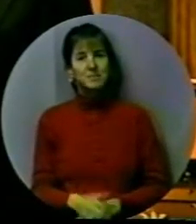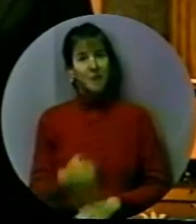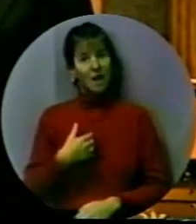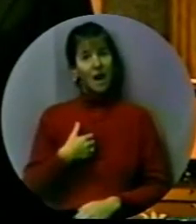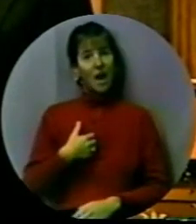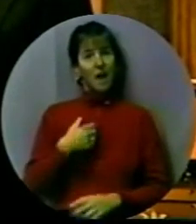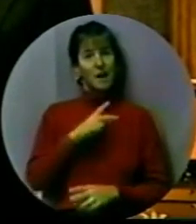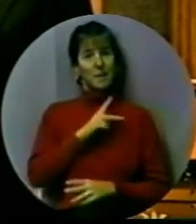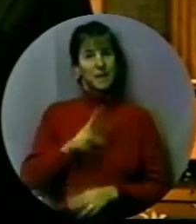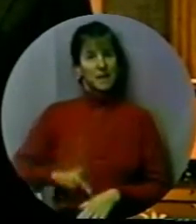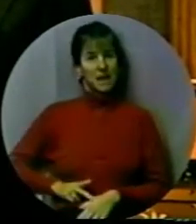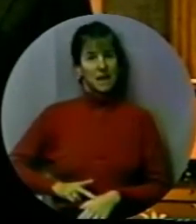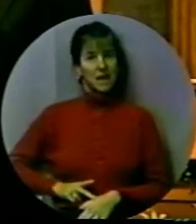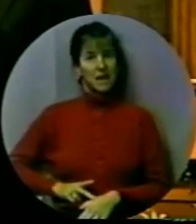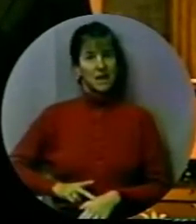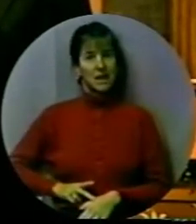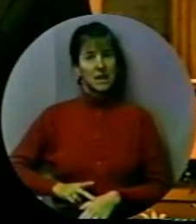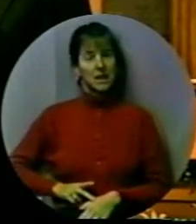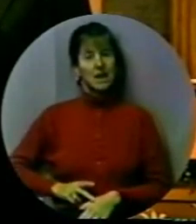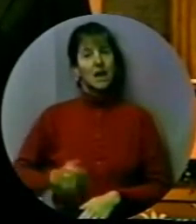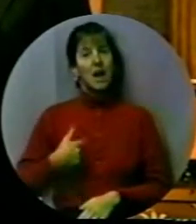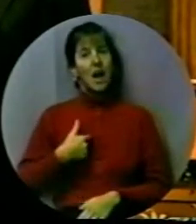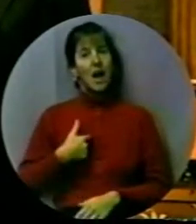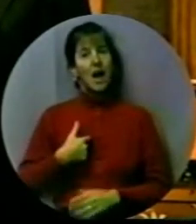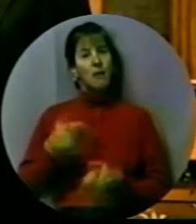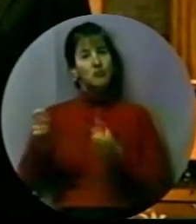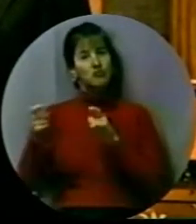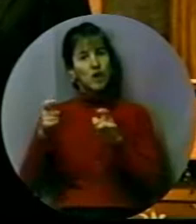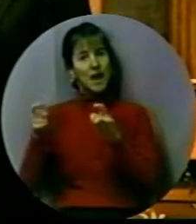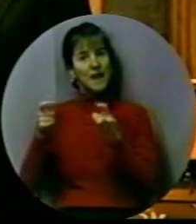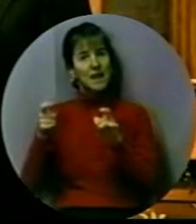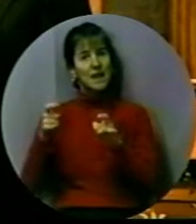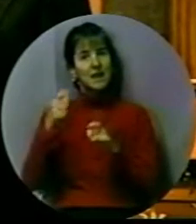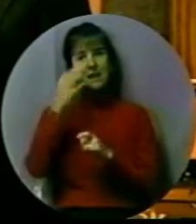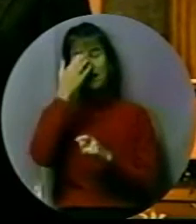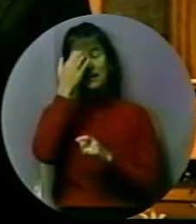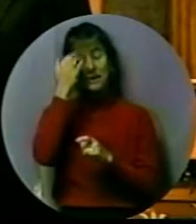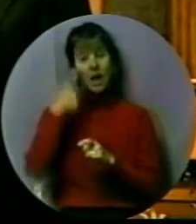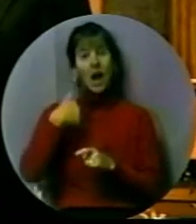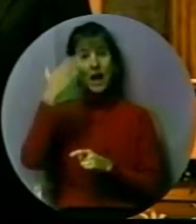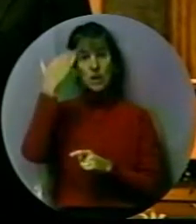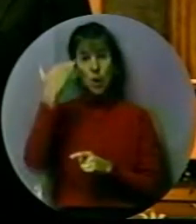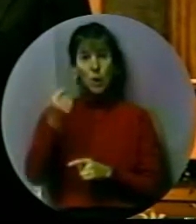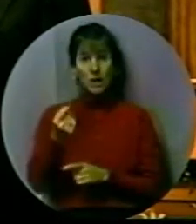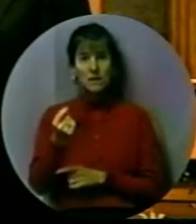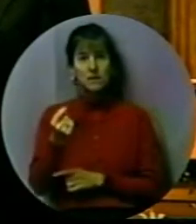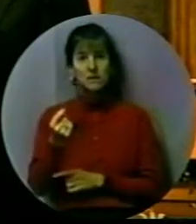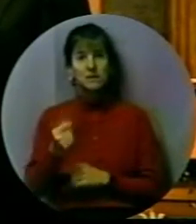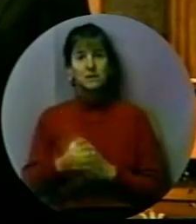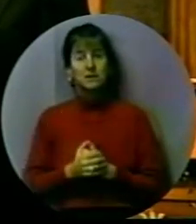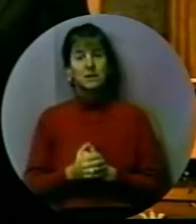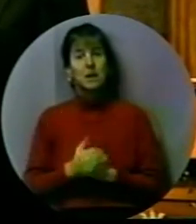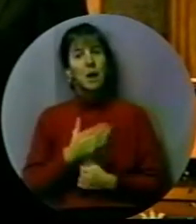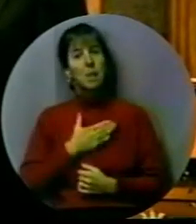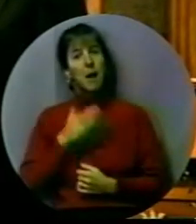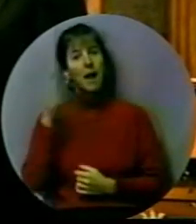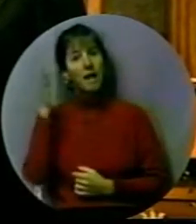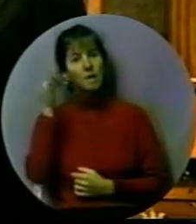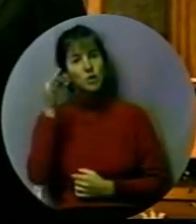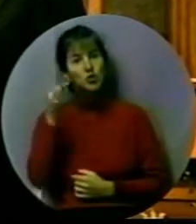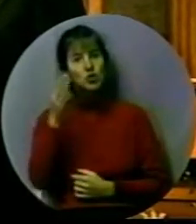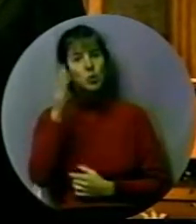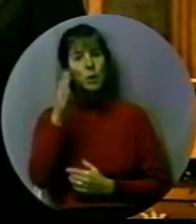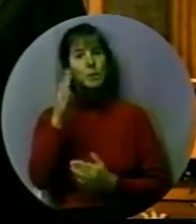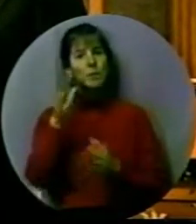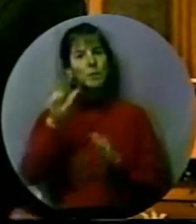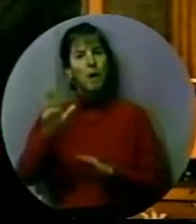I'm a king. I'm reigning. I know it. My future is going